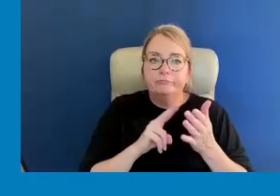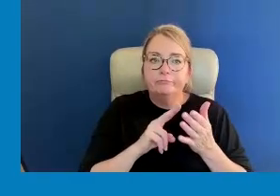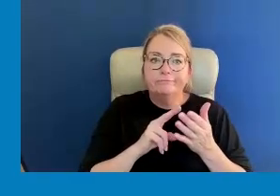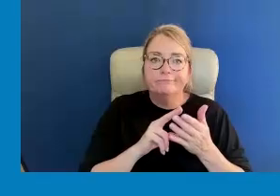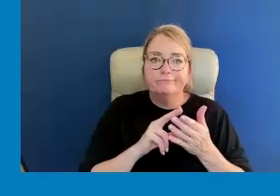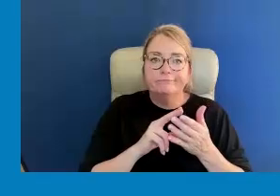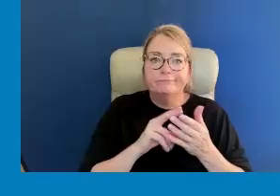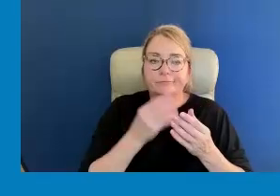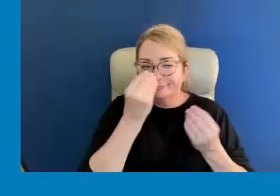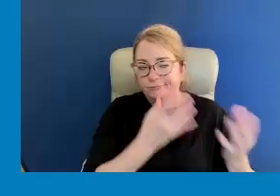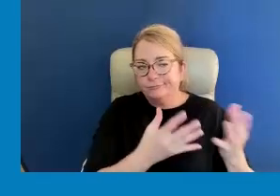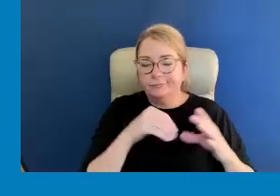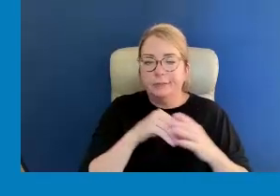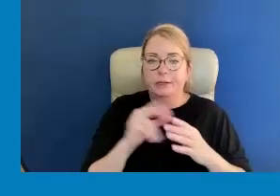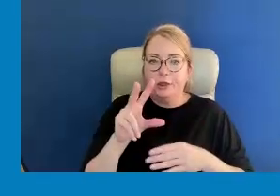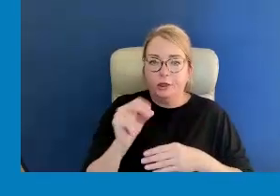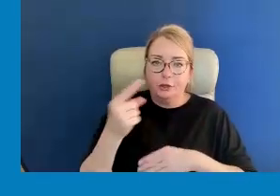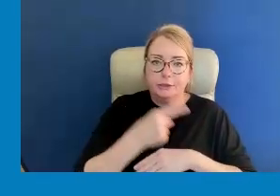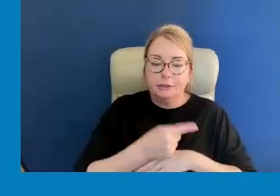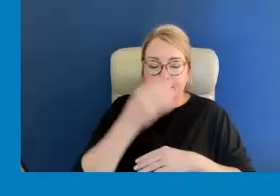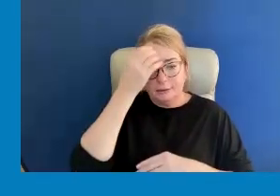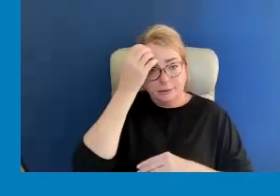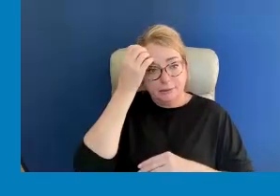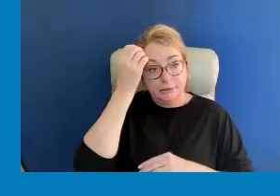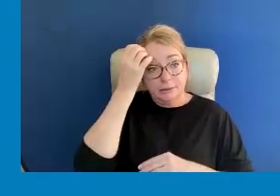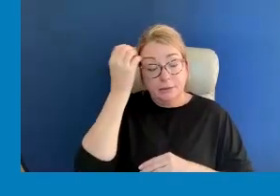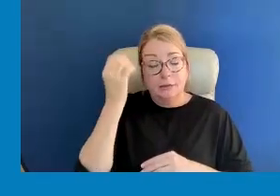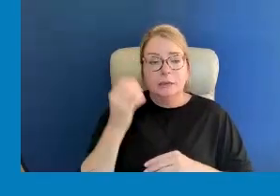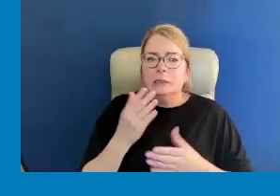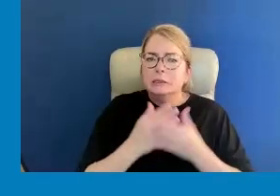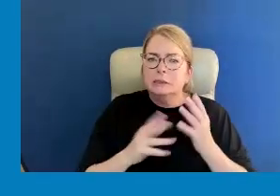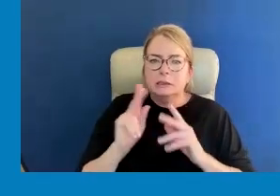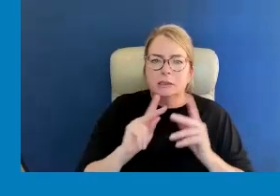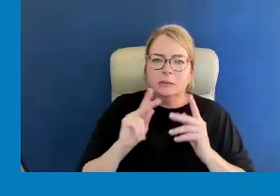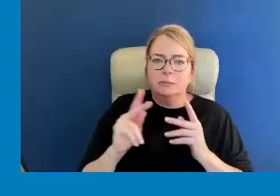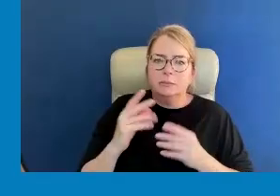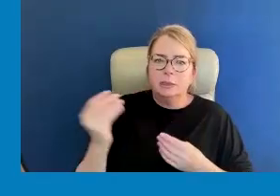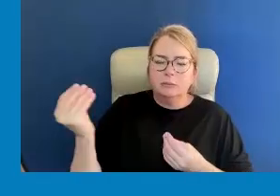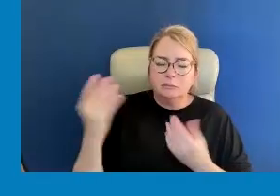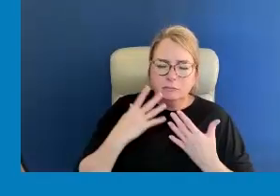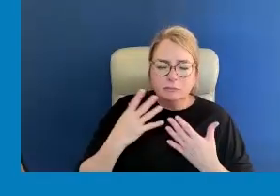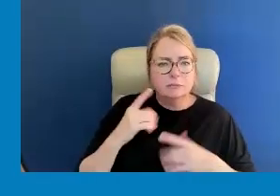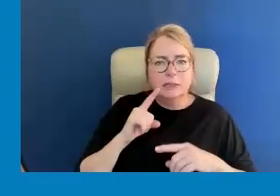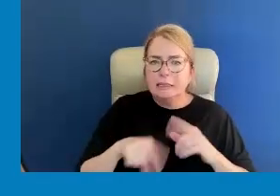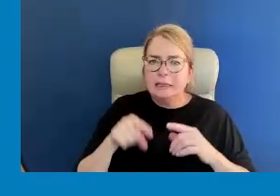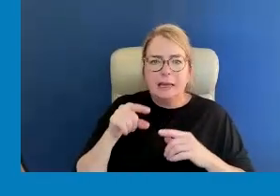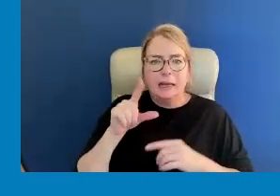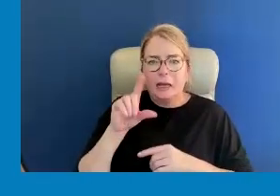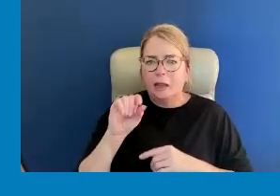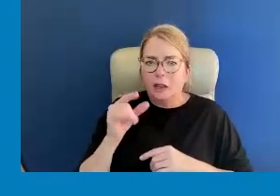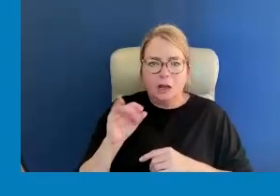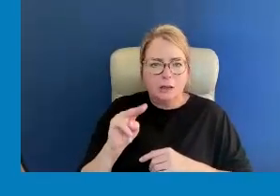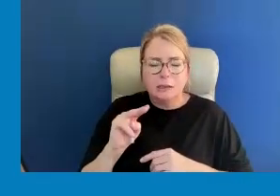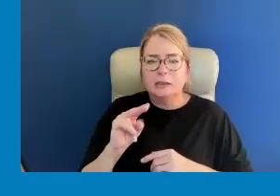you're unable to get into Benefit Bridge, what we've been hearing from people this open enrollment, if you're not able to get in through your